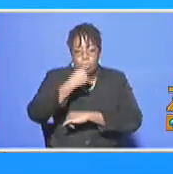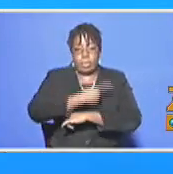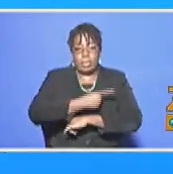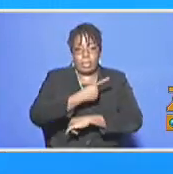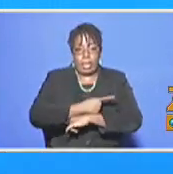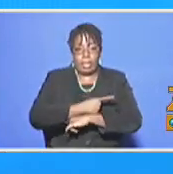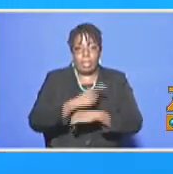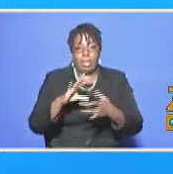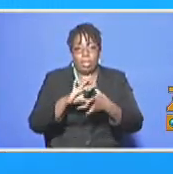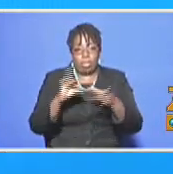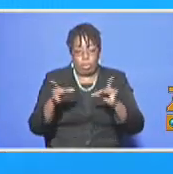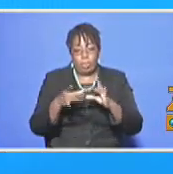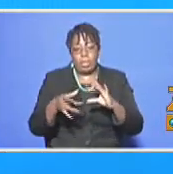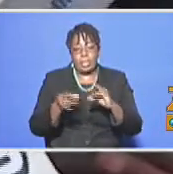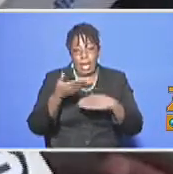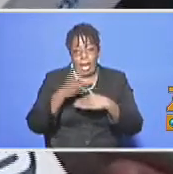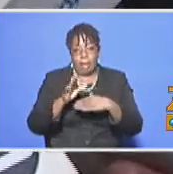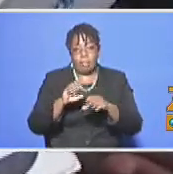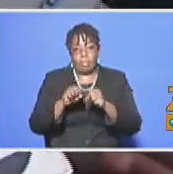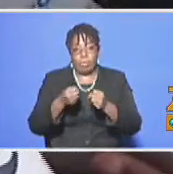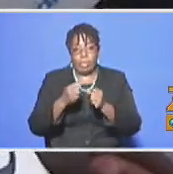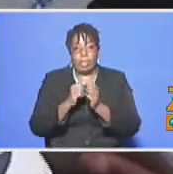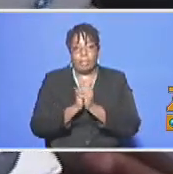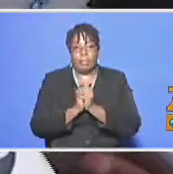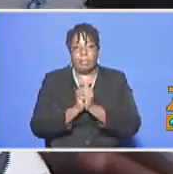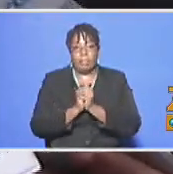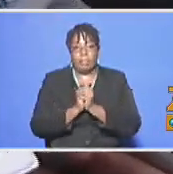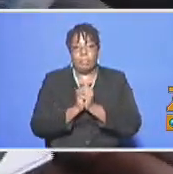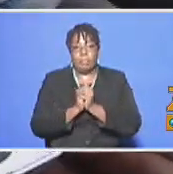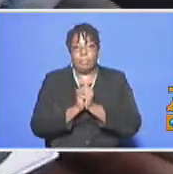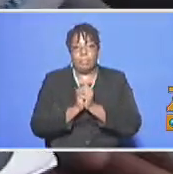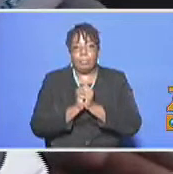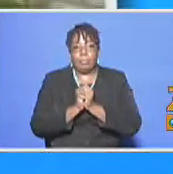stories coming up after the break.